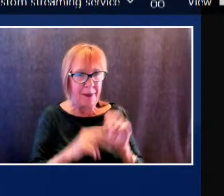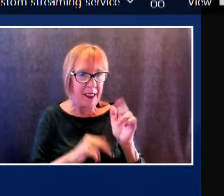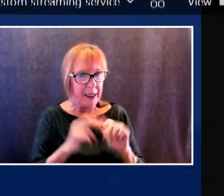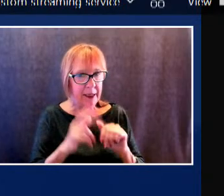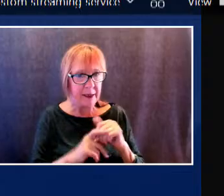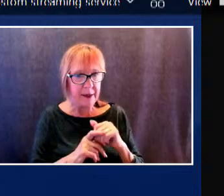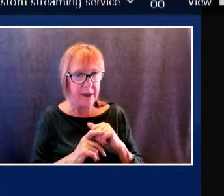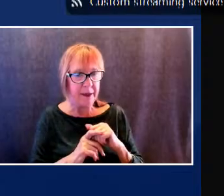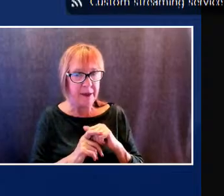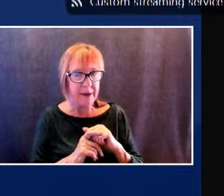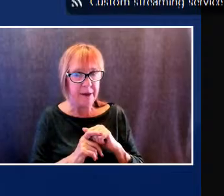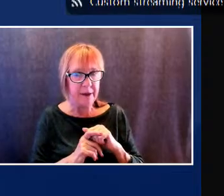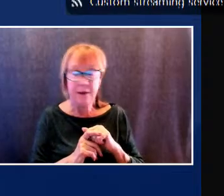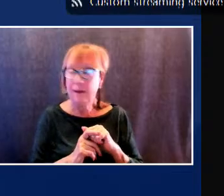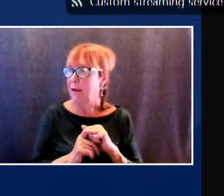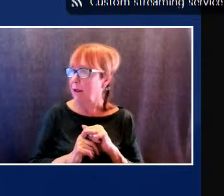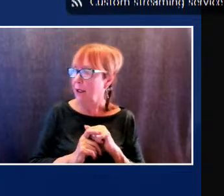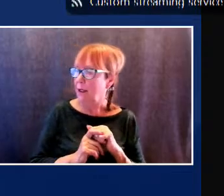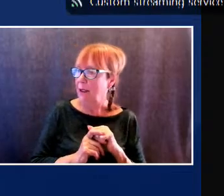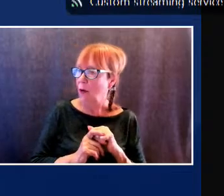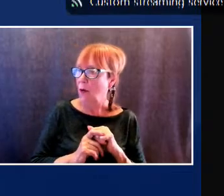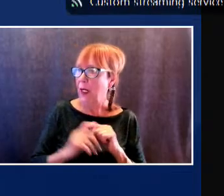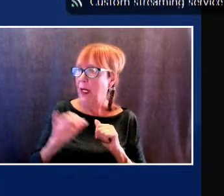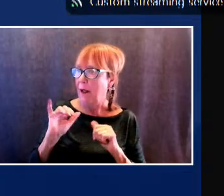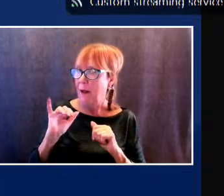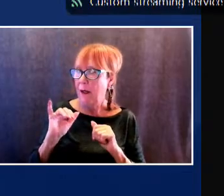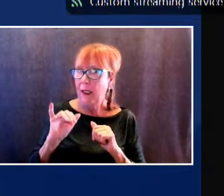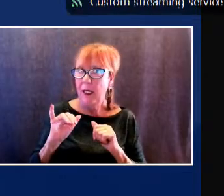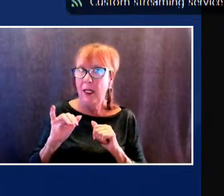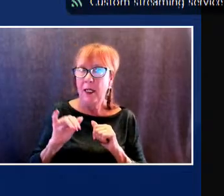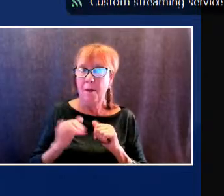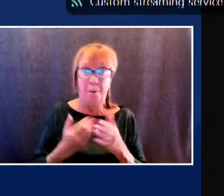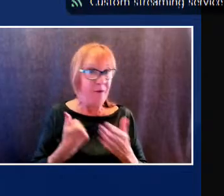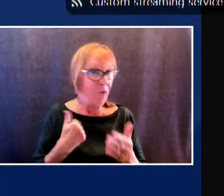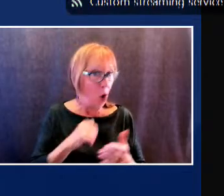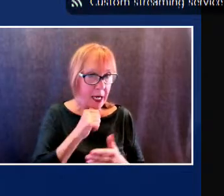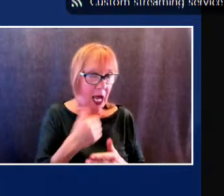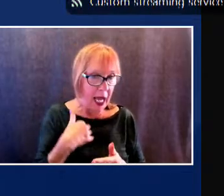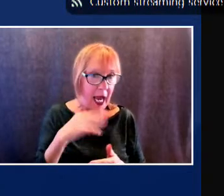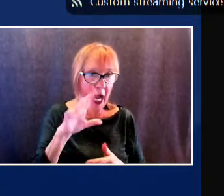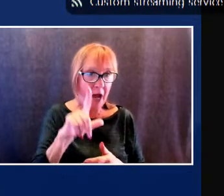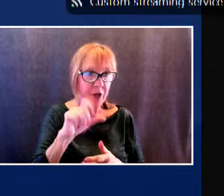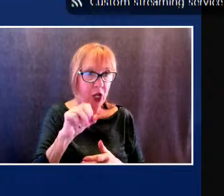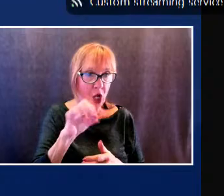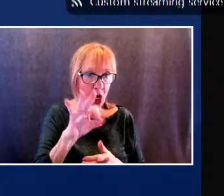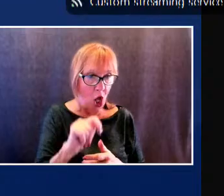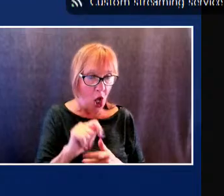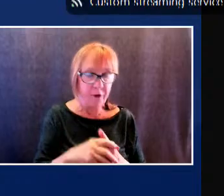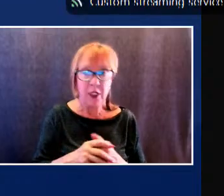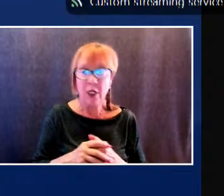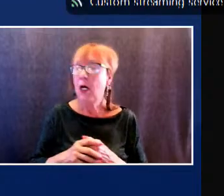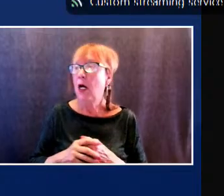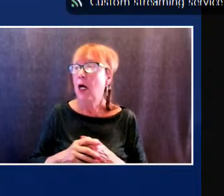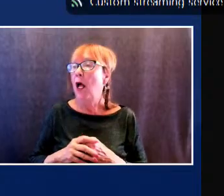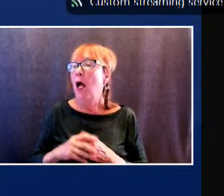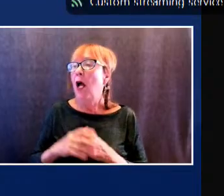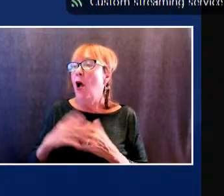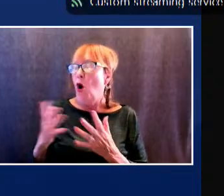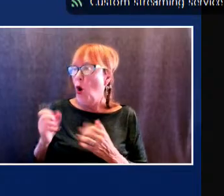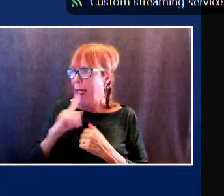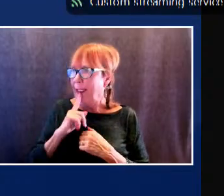Well, that is a really good question. It depends on the height of